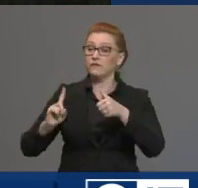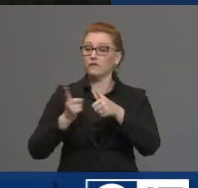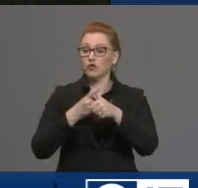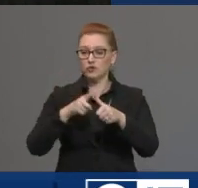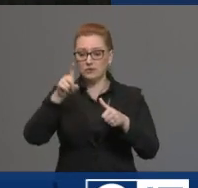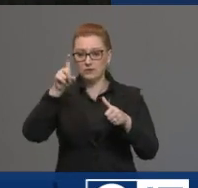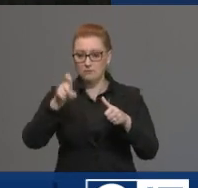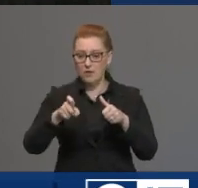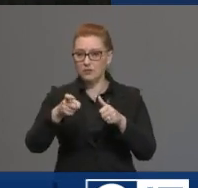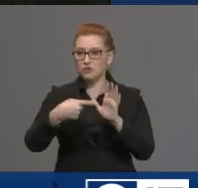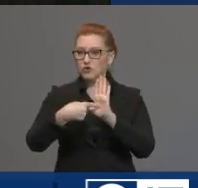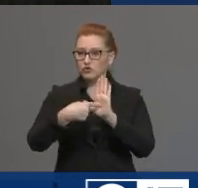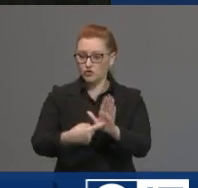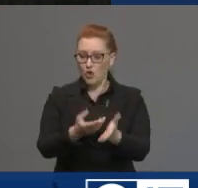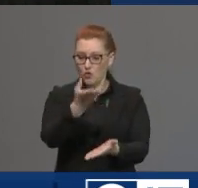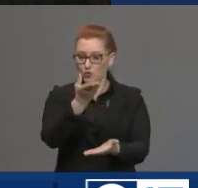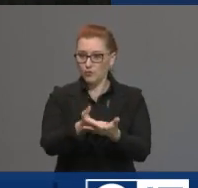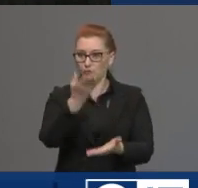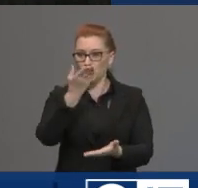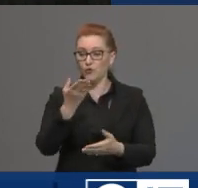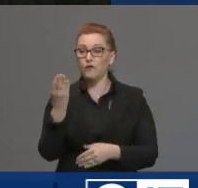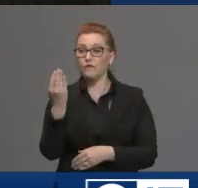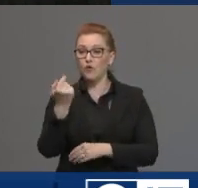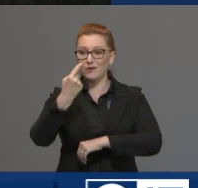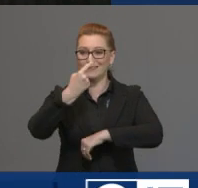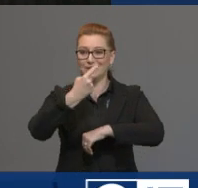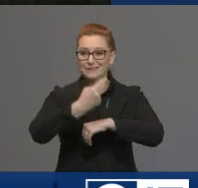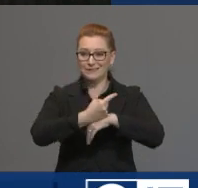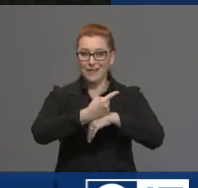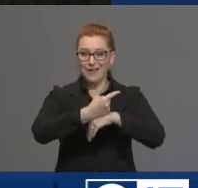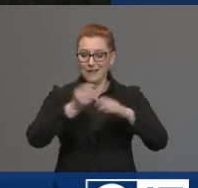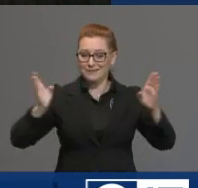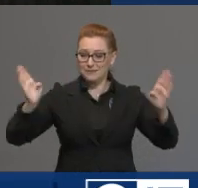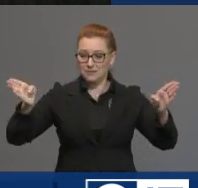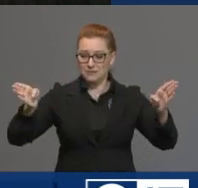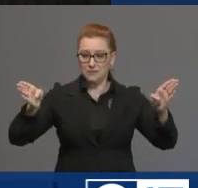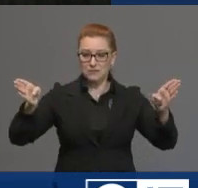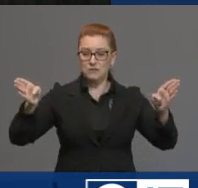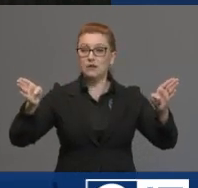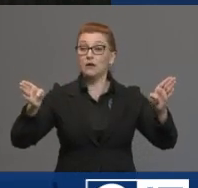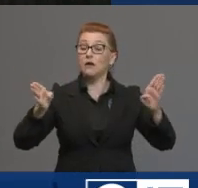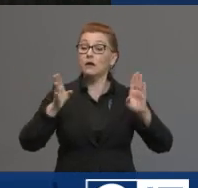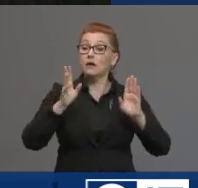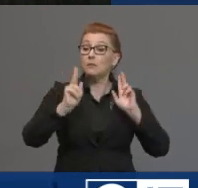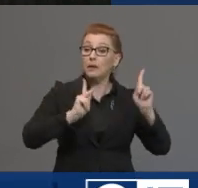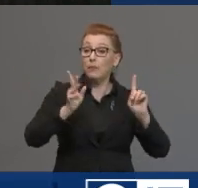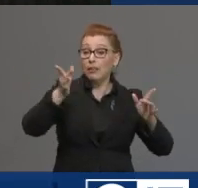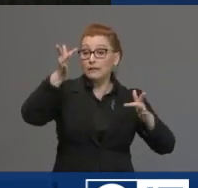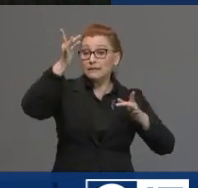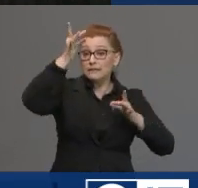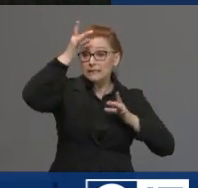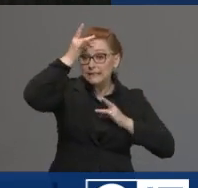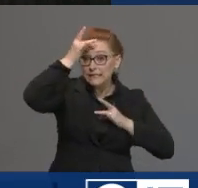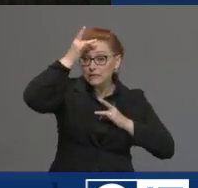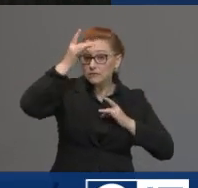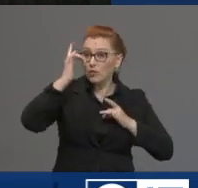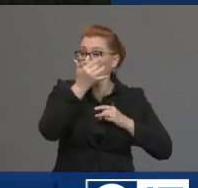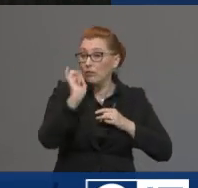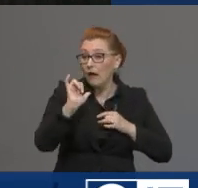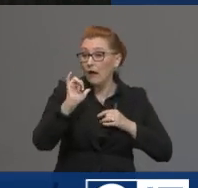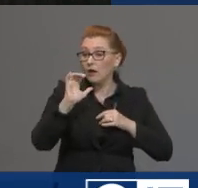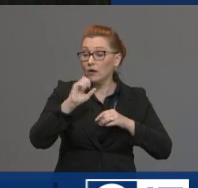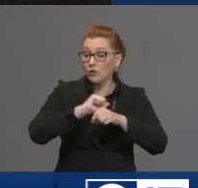of influenza-like illnesses reported within a 14-day period and a downward trajectory of